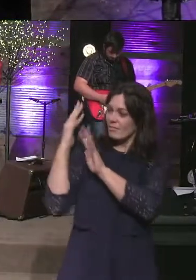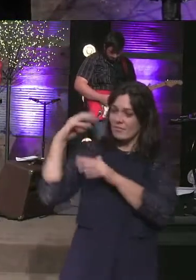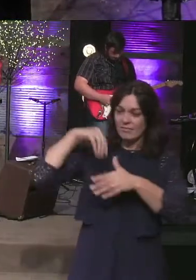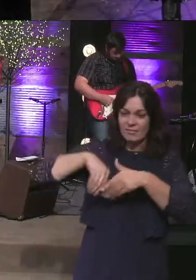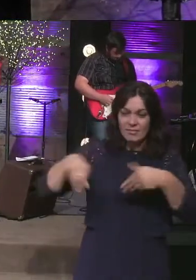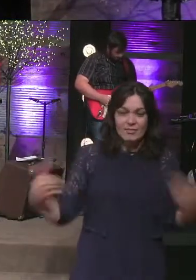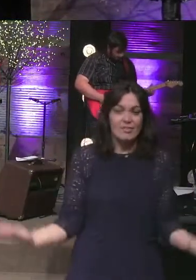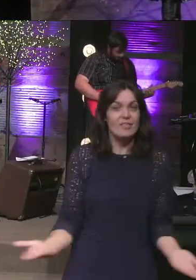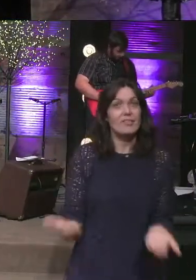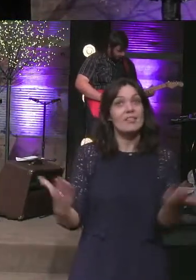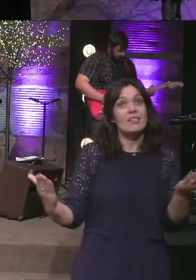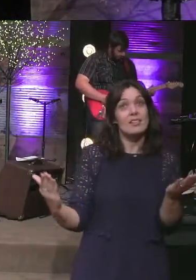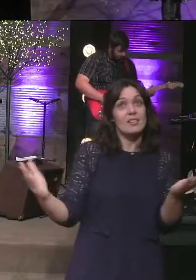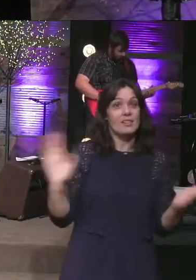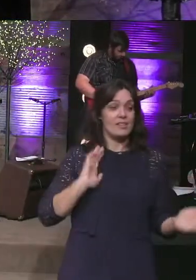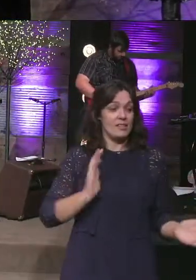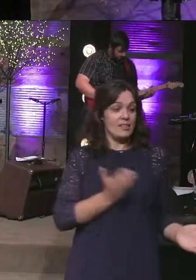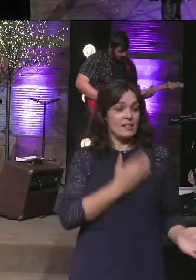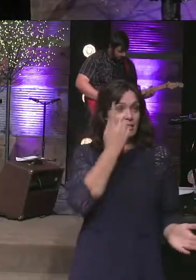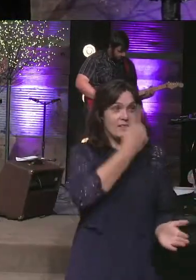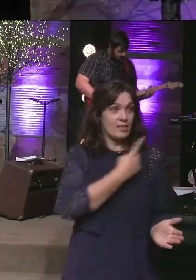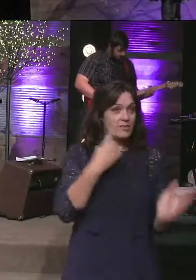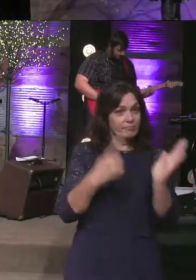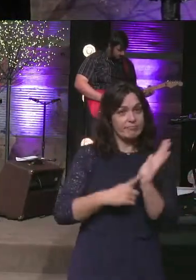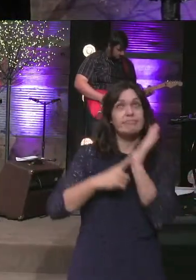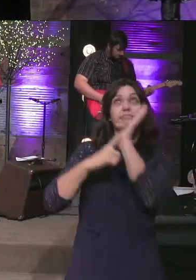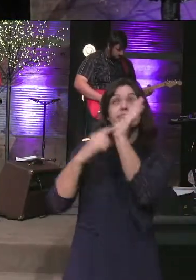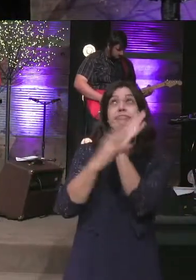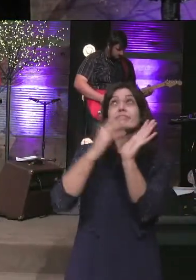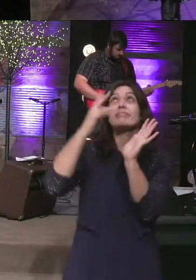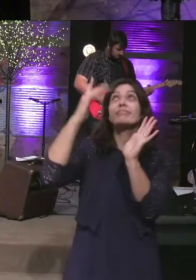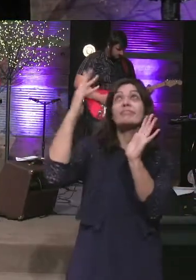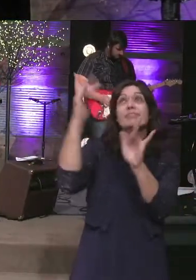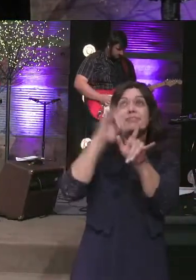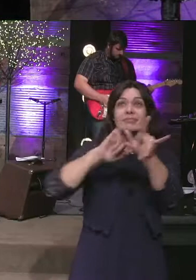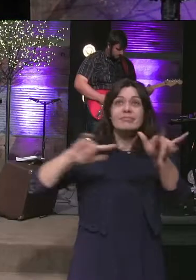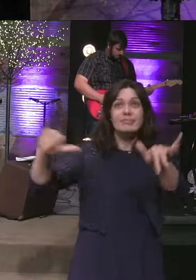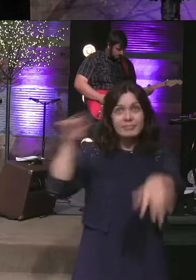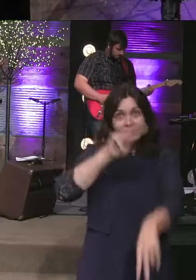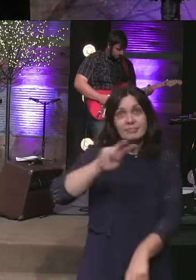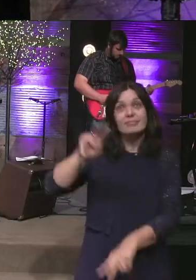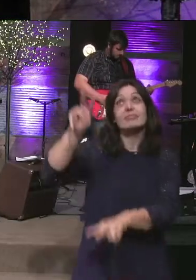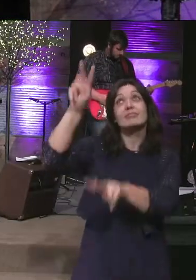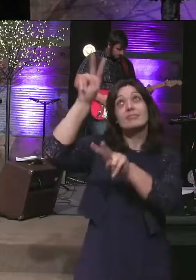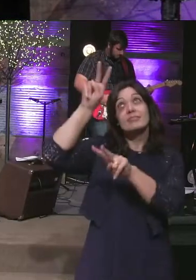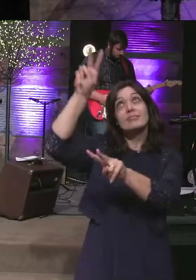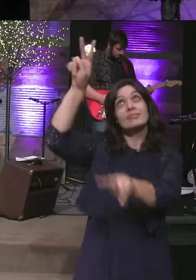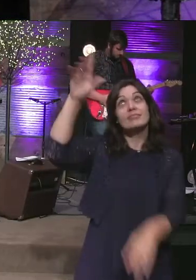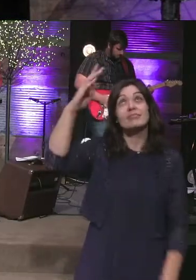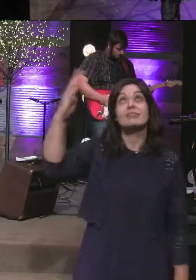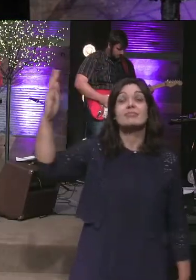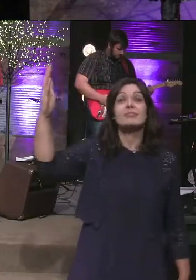The glory on our face, looking to the sky.